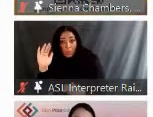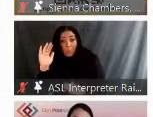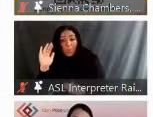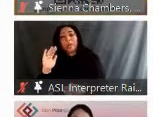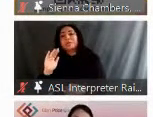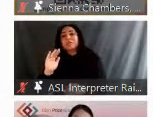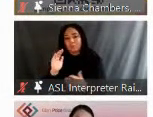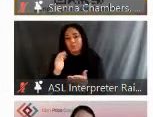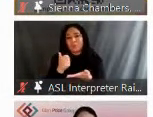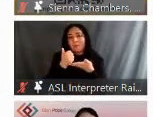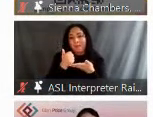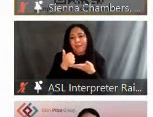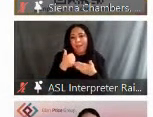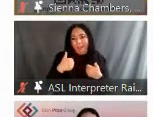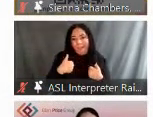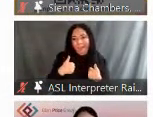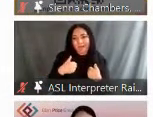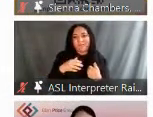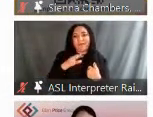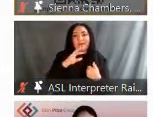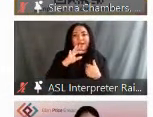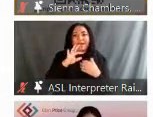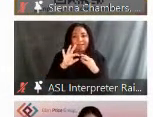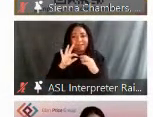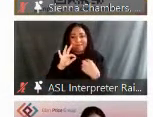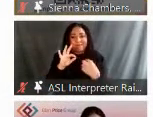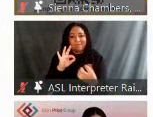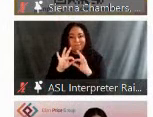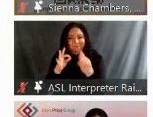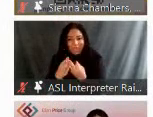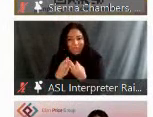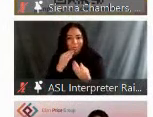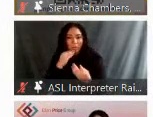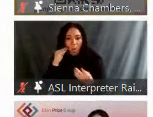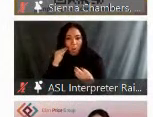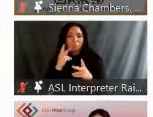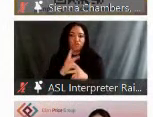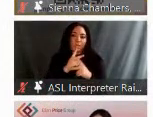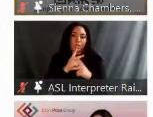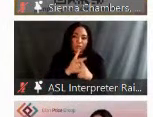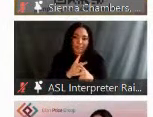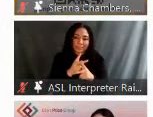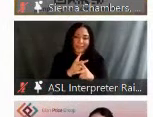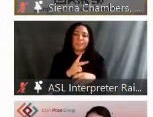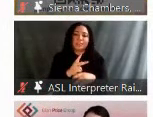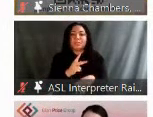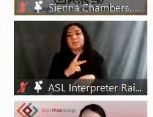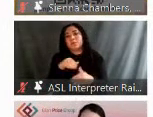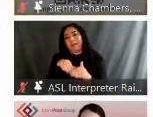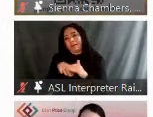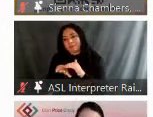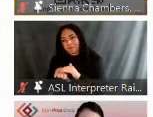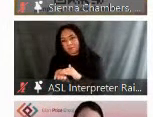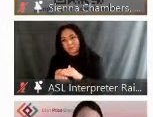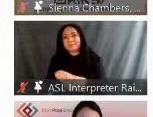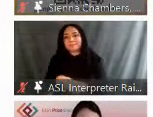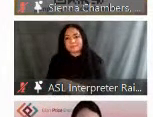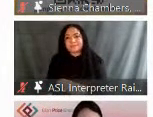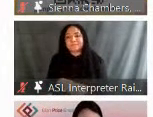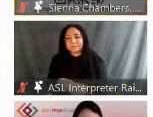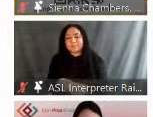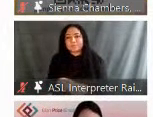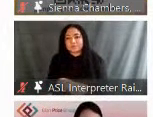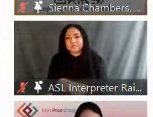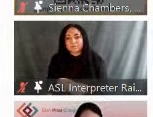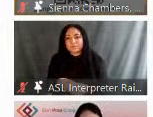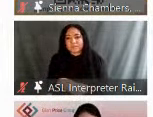help family home childcare to send, or to help family home childcare to assess, to